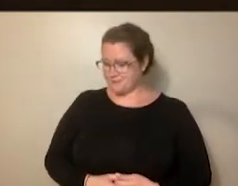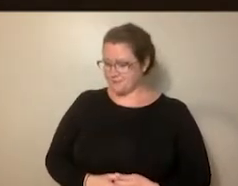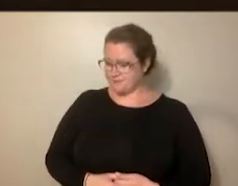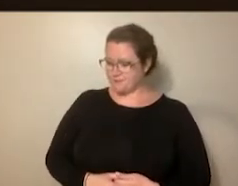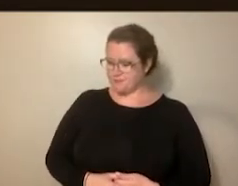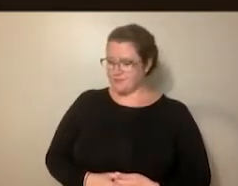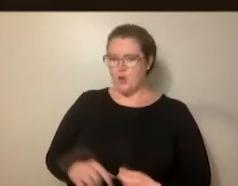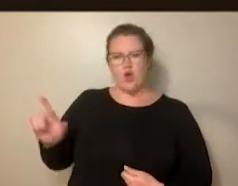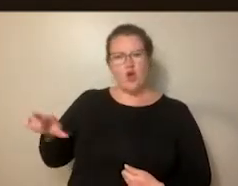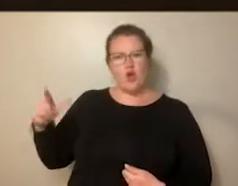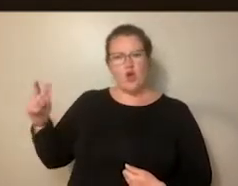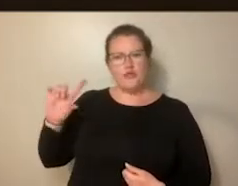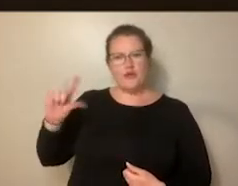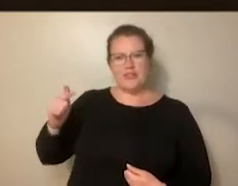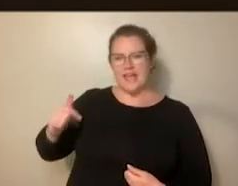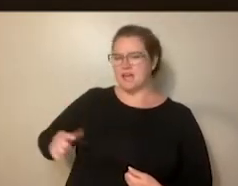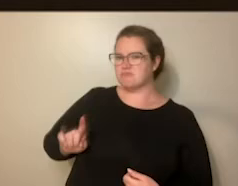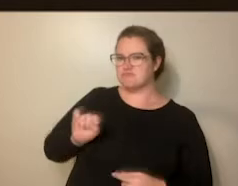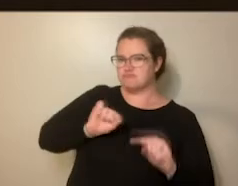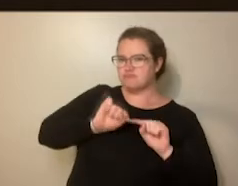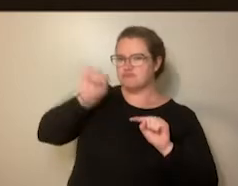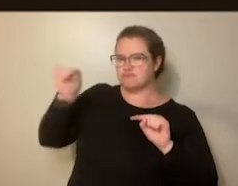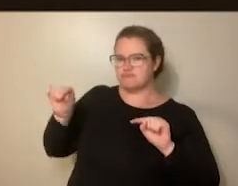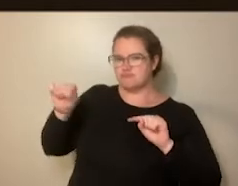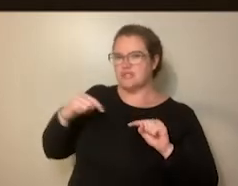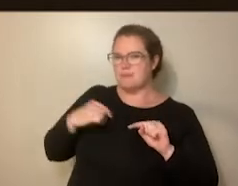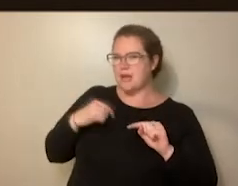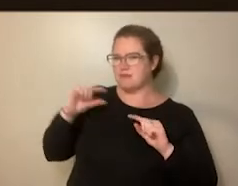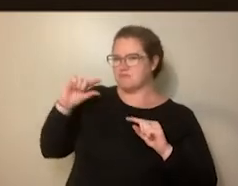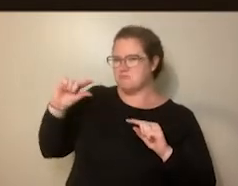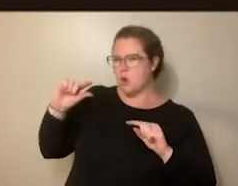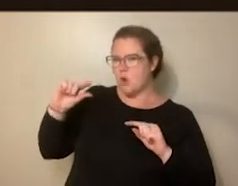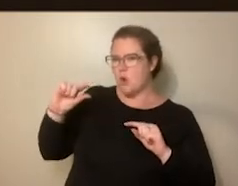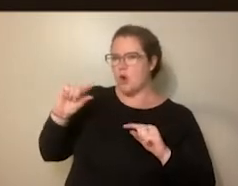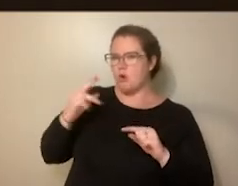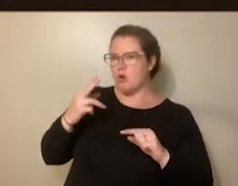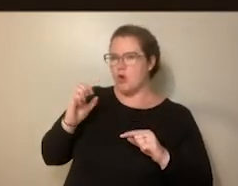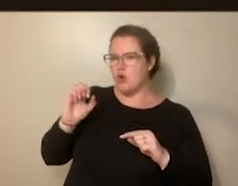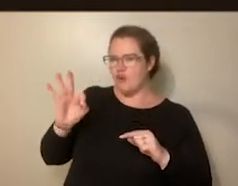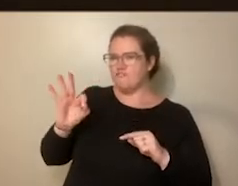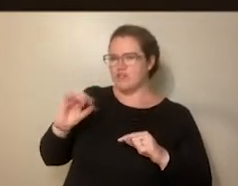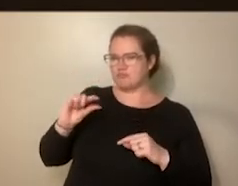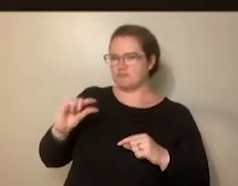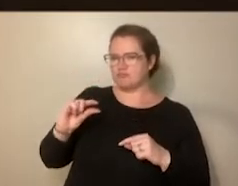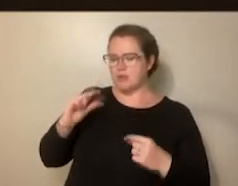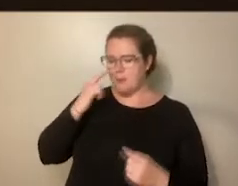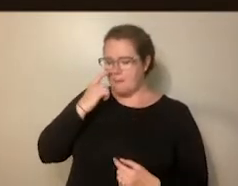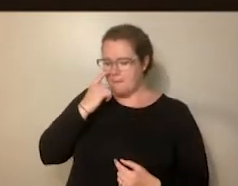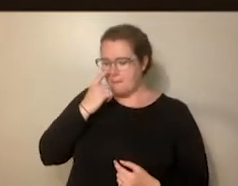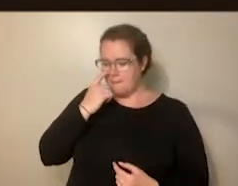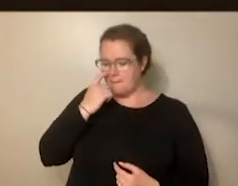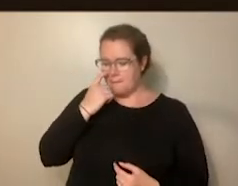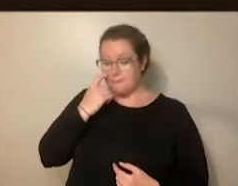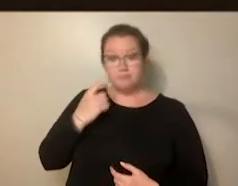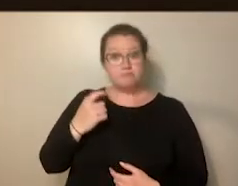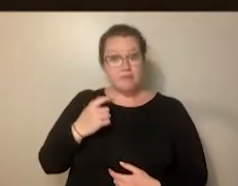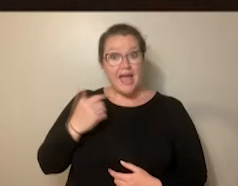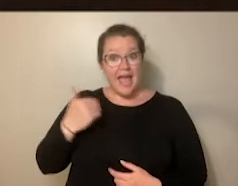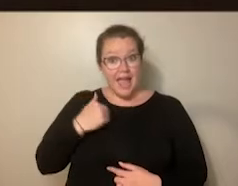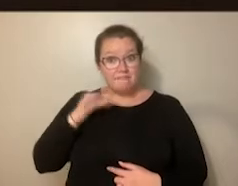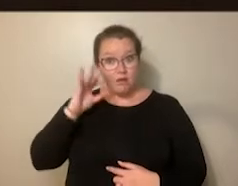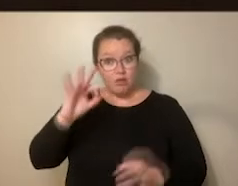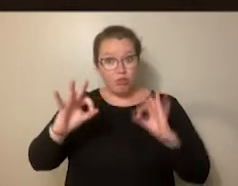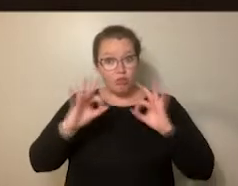would be on the other side of the body, so I'm just going to draw a tiny little hoof. Cows have